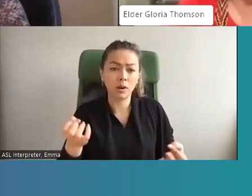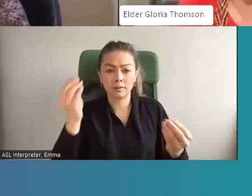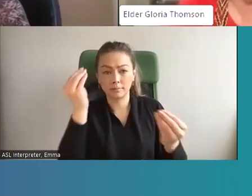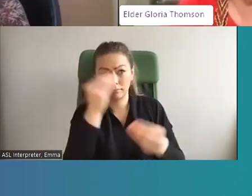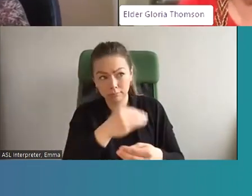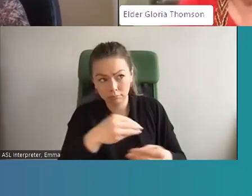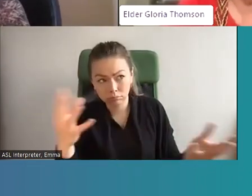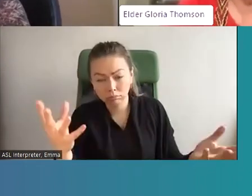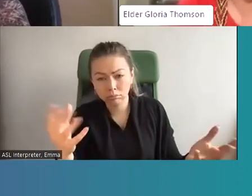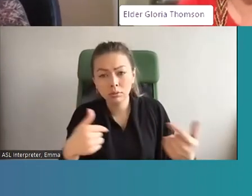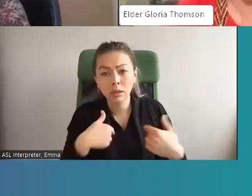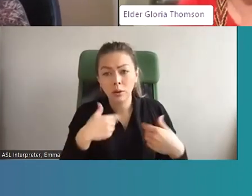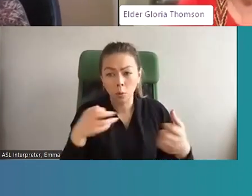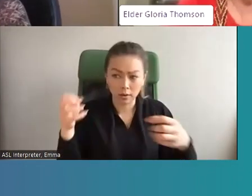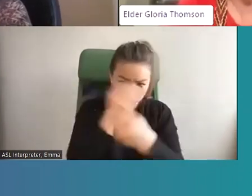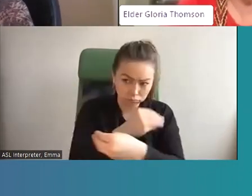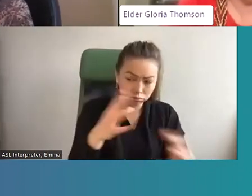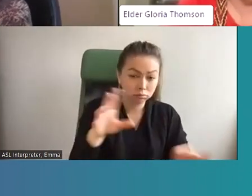Métis people. So,